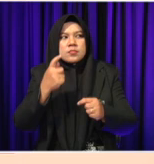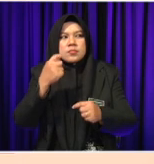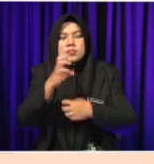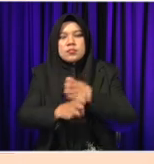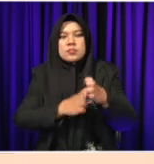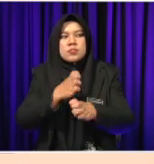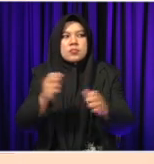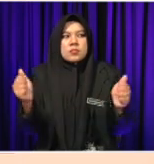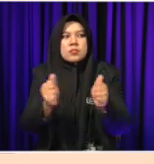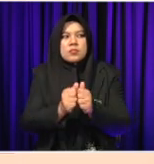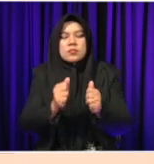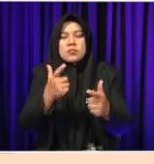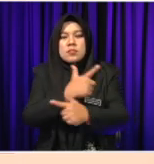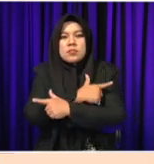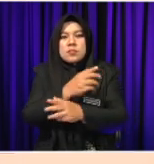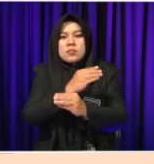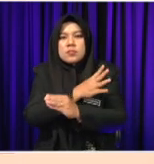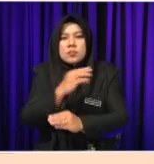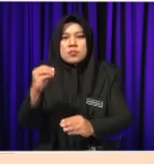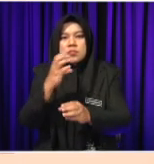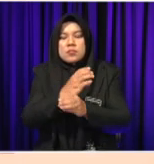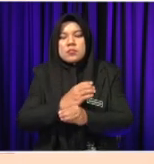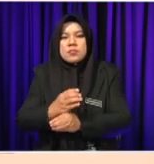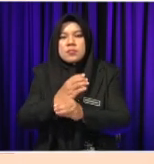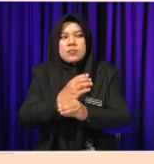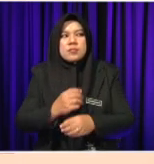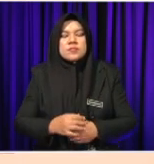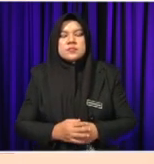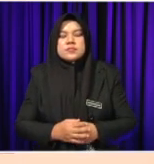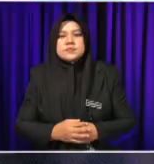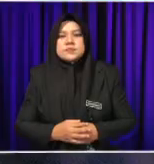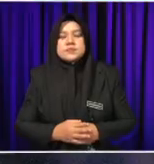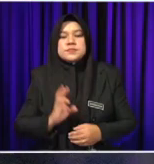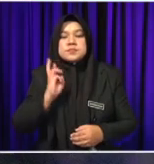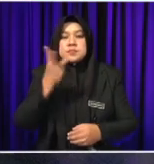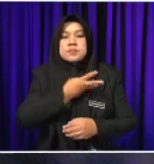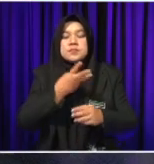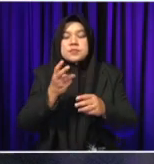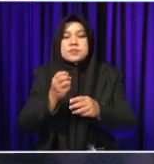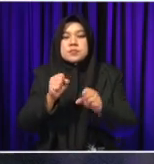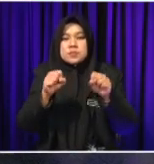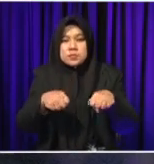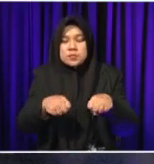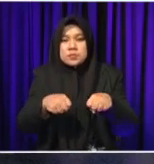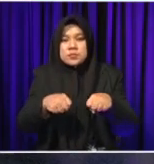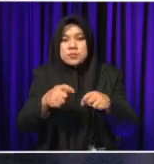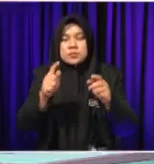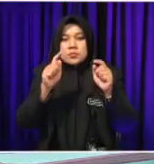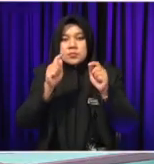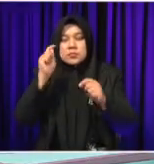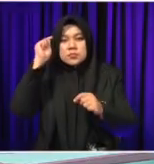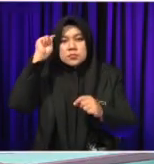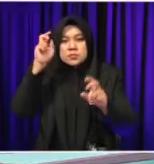job. That now, Shafika, lovely. Can you see the beauty of having this literature in action? Yes. Where we can actually test and improve our pupils'